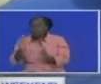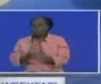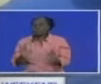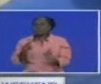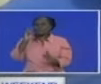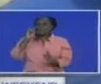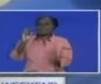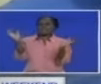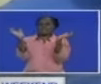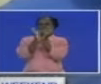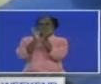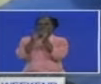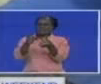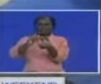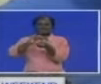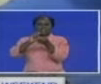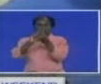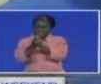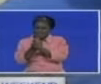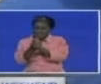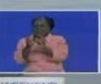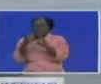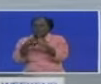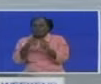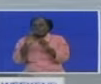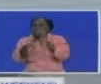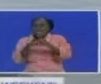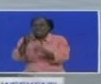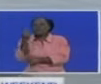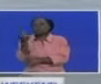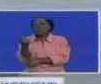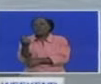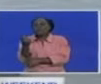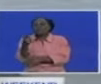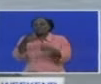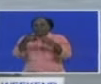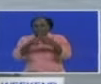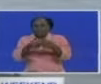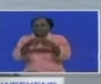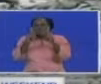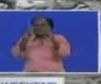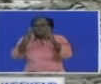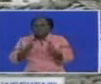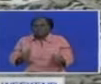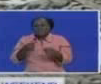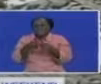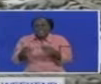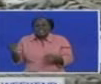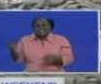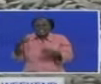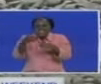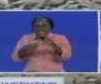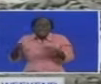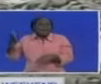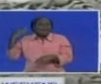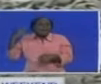uwanja tofauti yake na Nyayo Stadium sasa ni kidogo sana. Renovations of the Moi Stadium in Kisumu began over a year ago, but